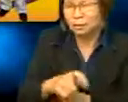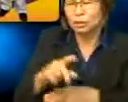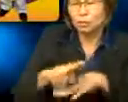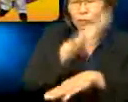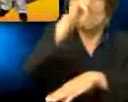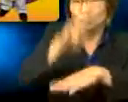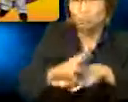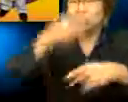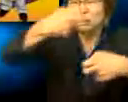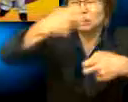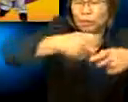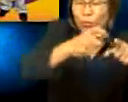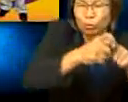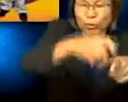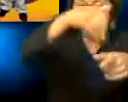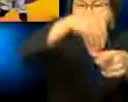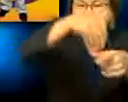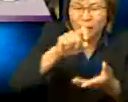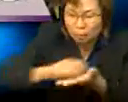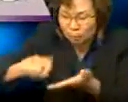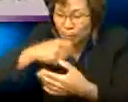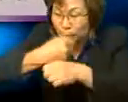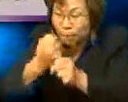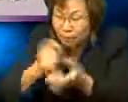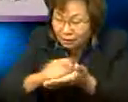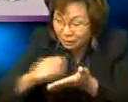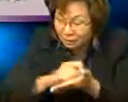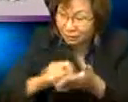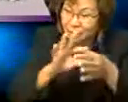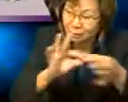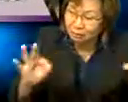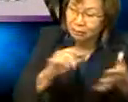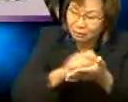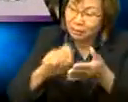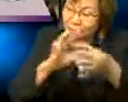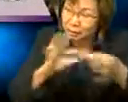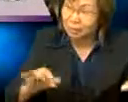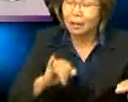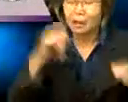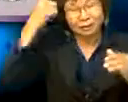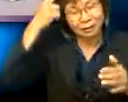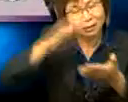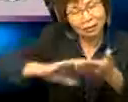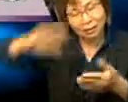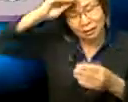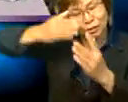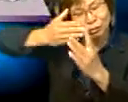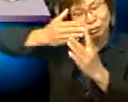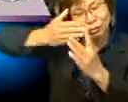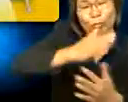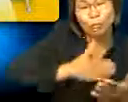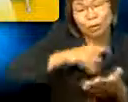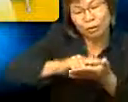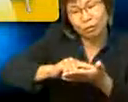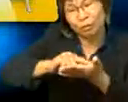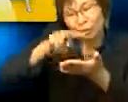difficult words in composing sentences? Yes, I think I have learned that through my reading, Mr. Aris.